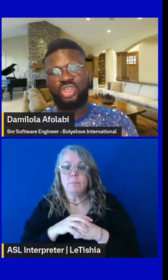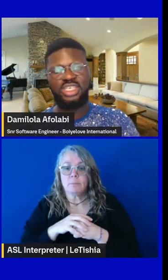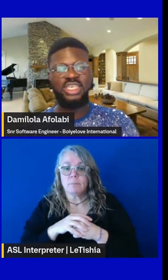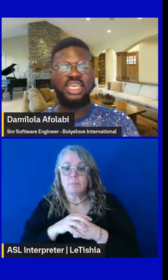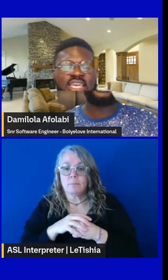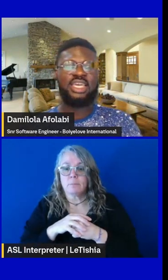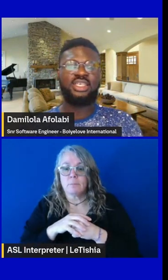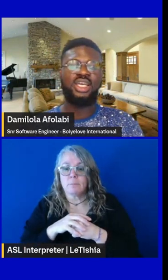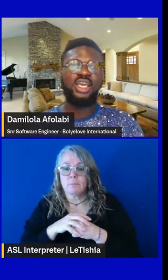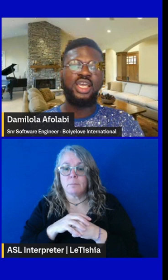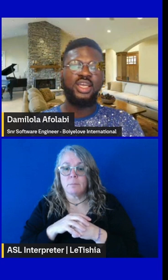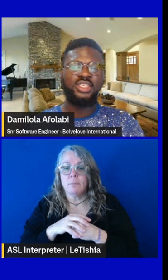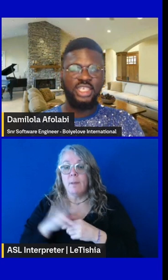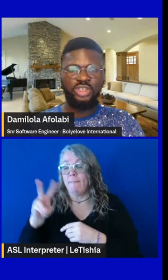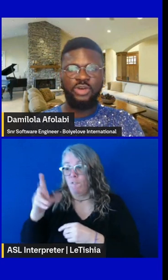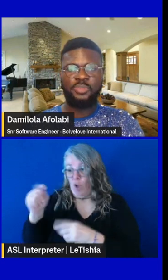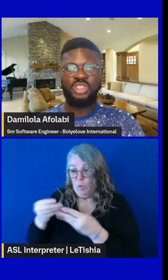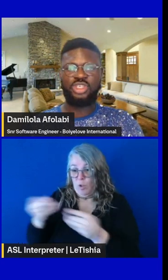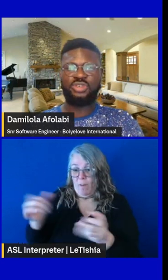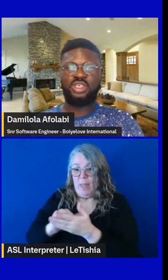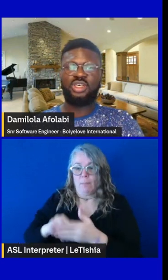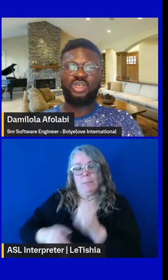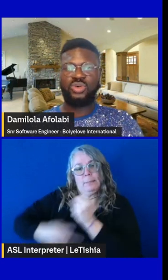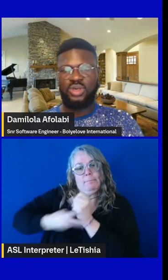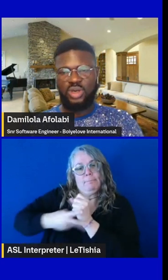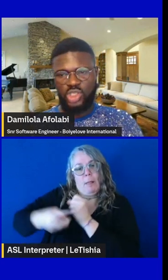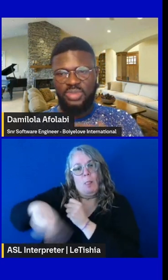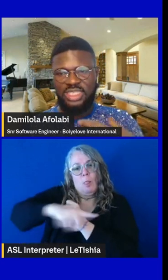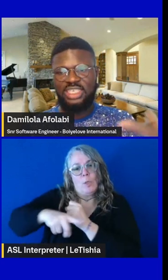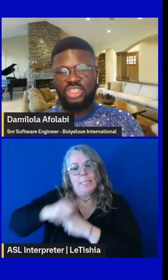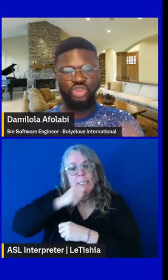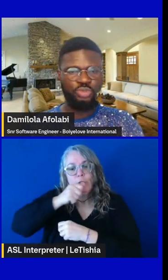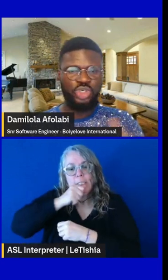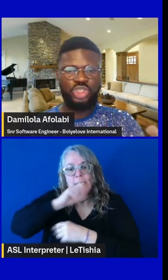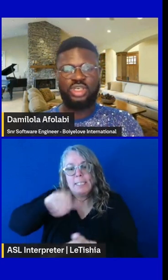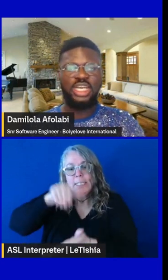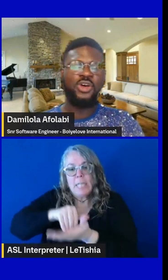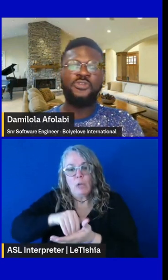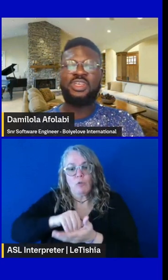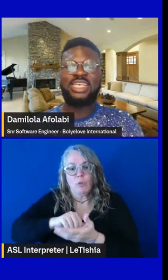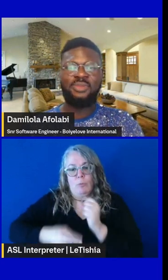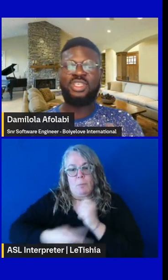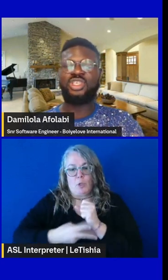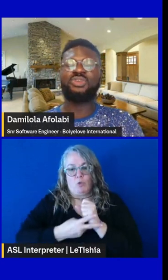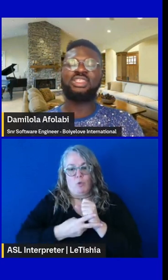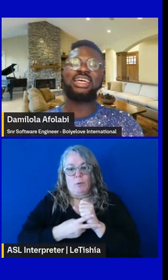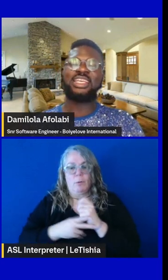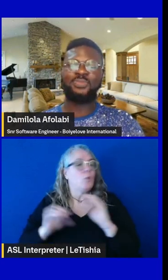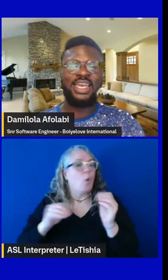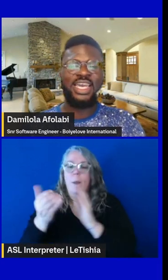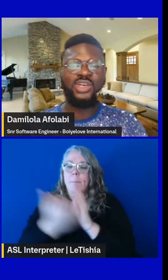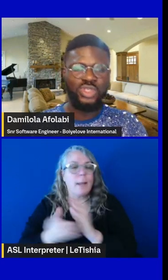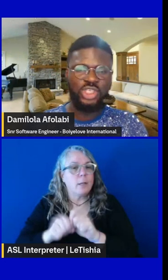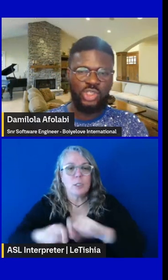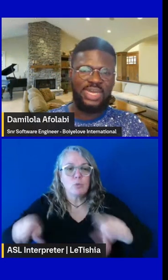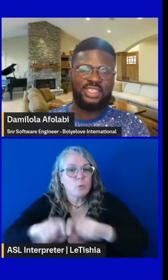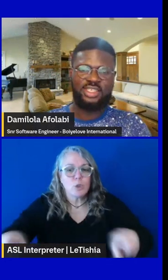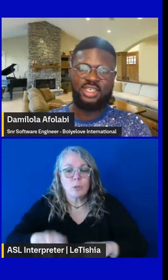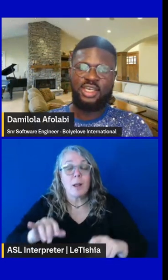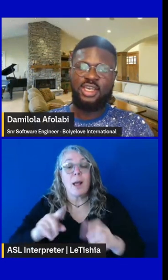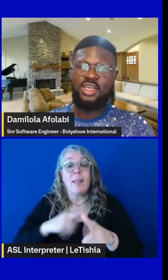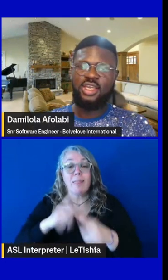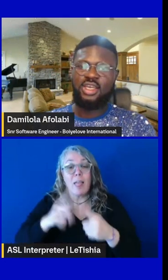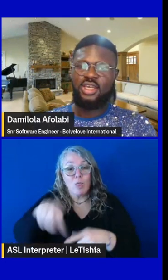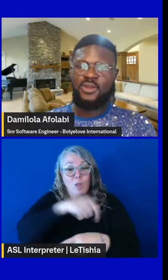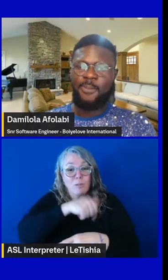secrets securely in central repository, automating its distribution and offering dynamic secrets that expire and rotate automatically.